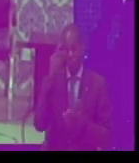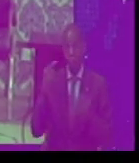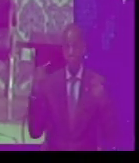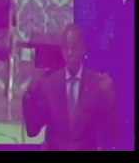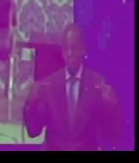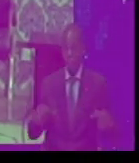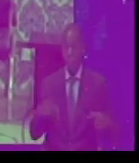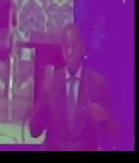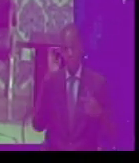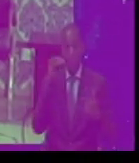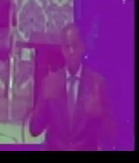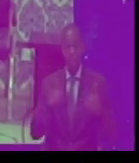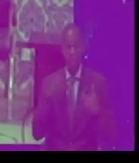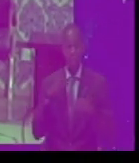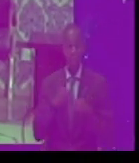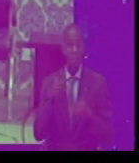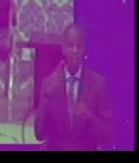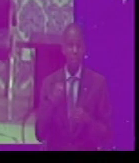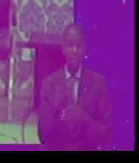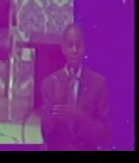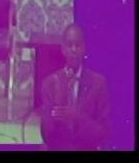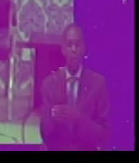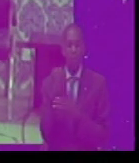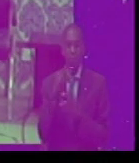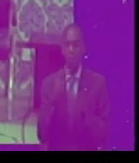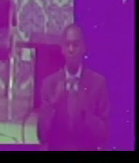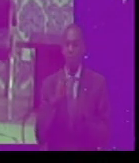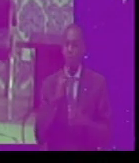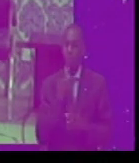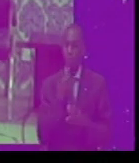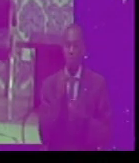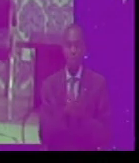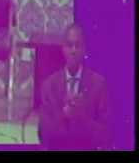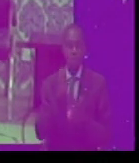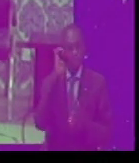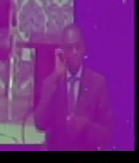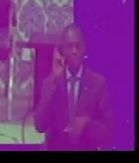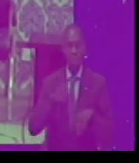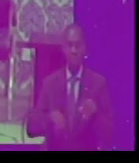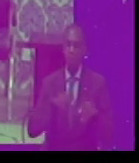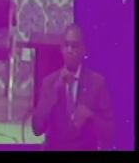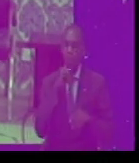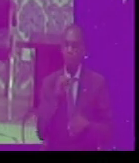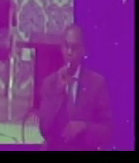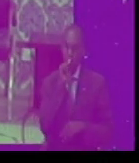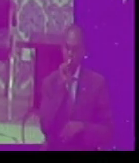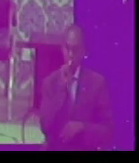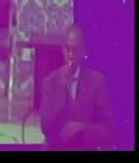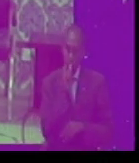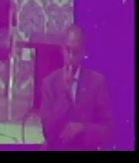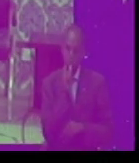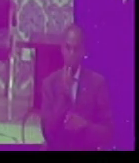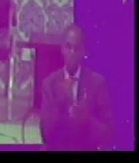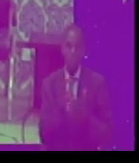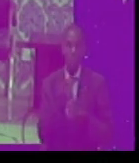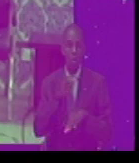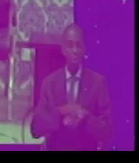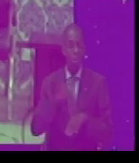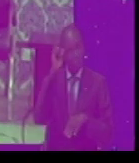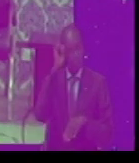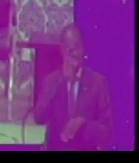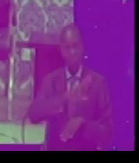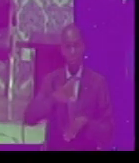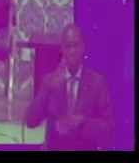my sleeves because the pains I have been having in my hand were so severe that